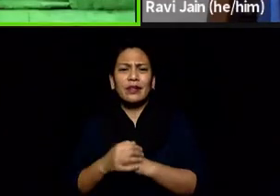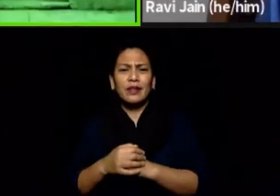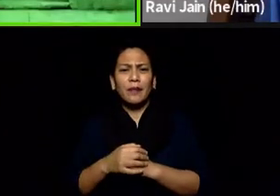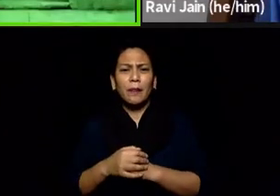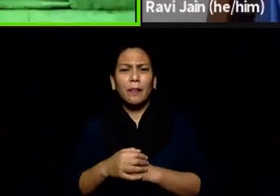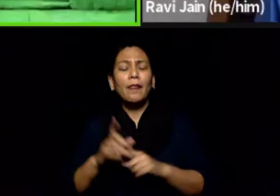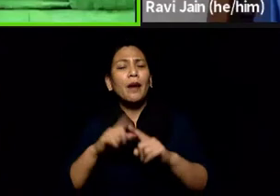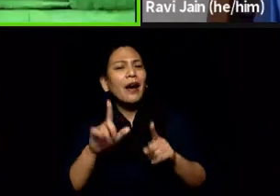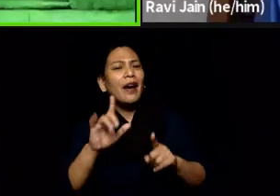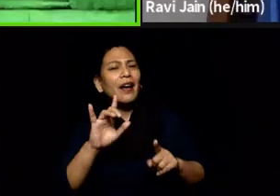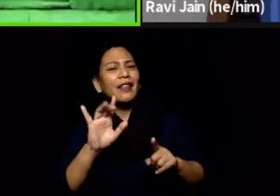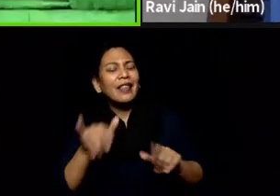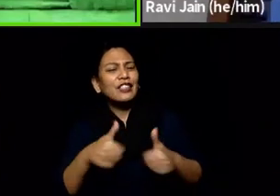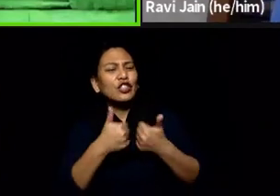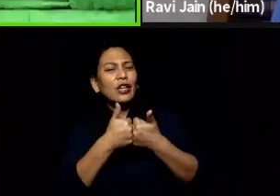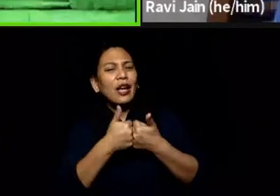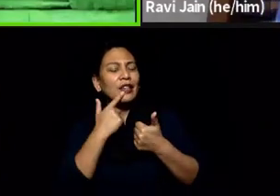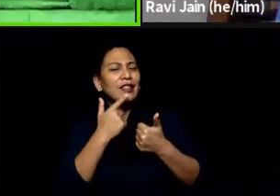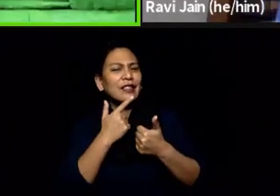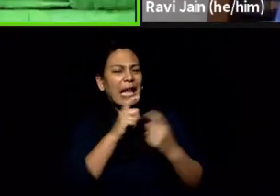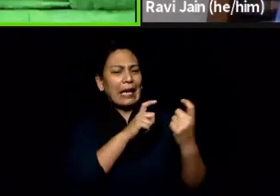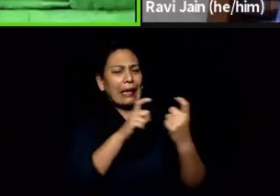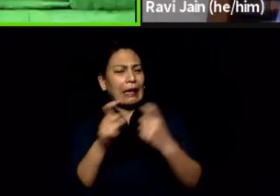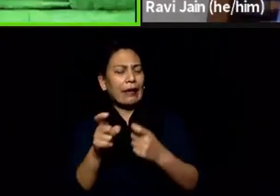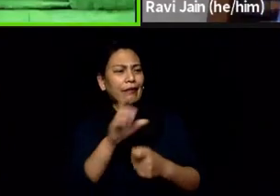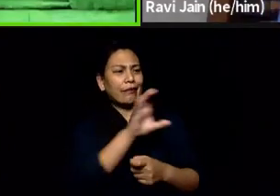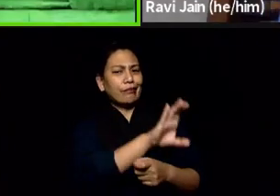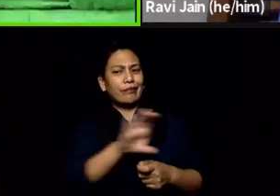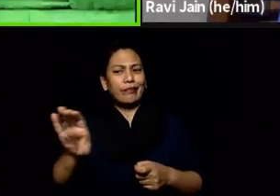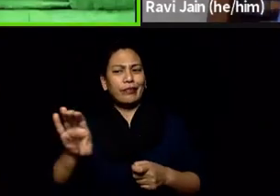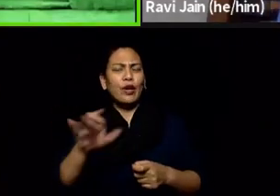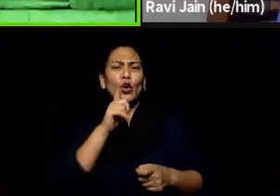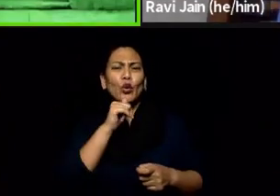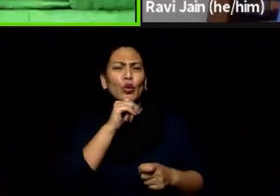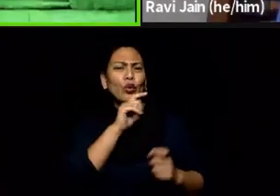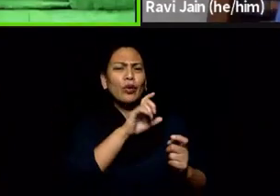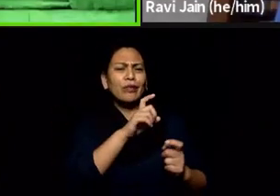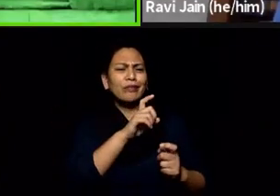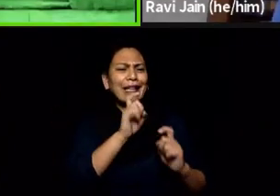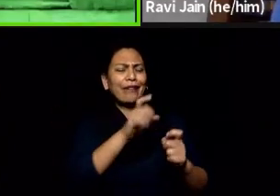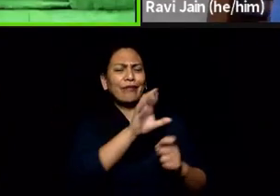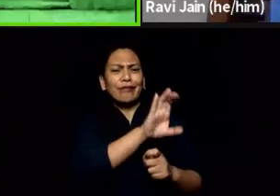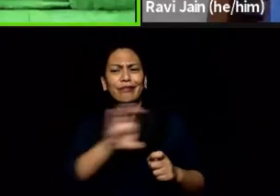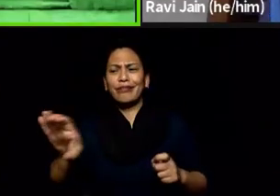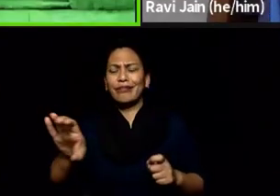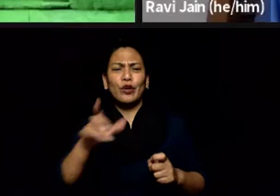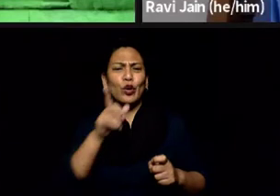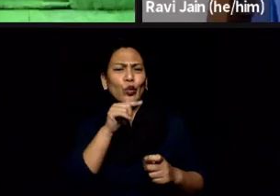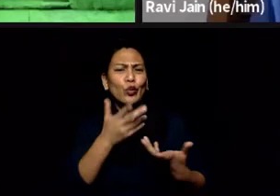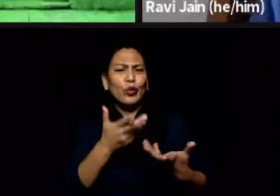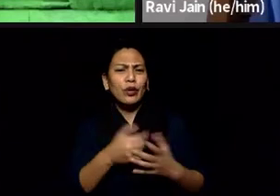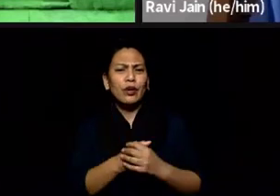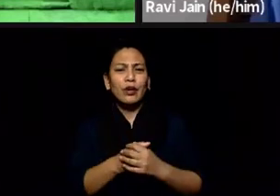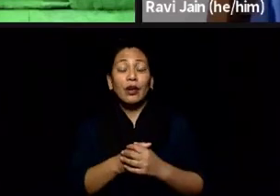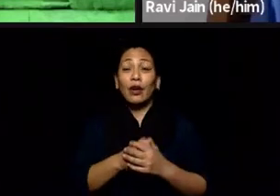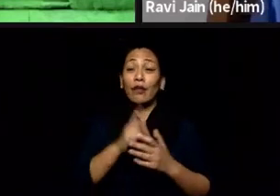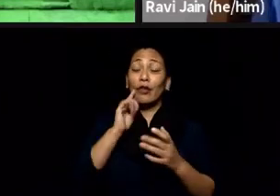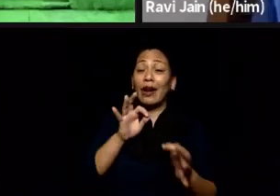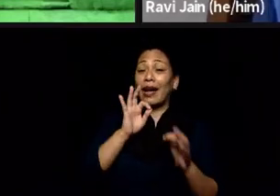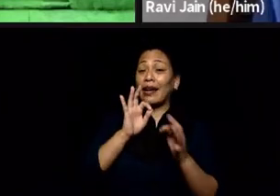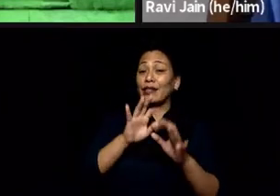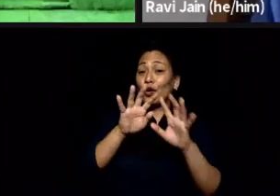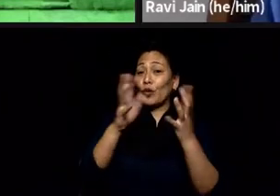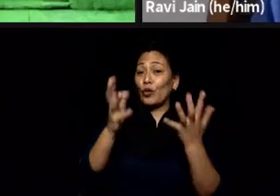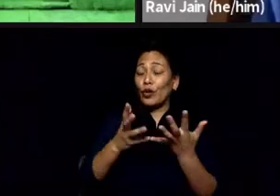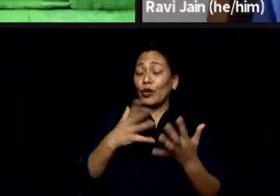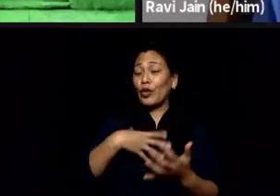experience. To challenge that, when you say give those funds, who's giving those funds? So in an ideal world, it would be the